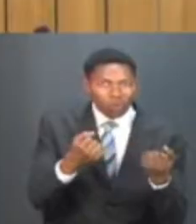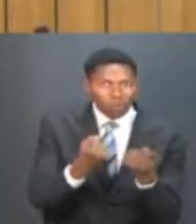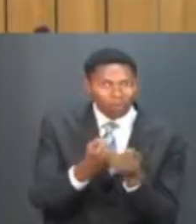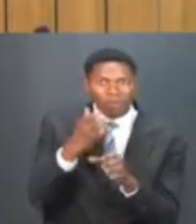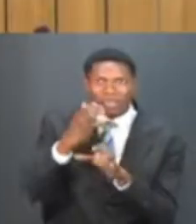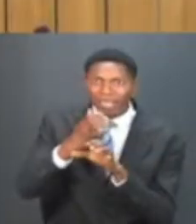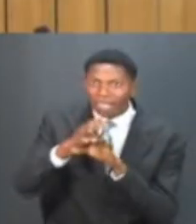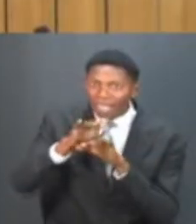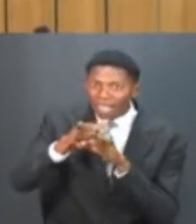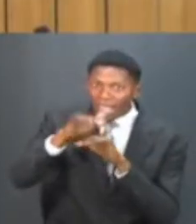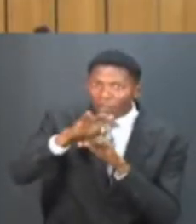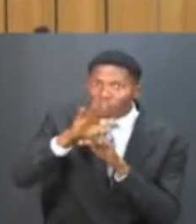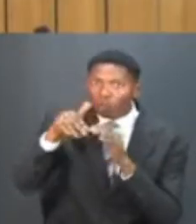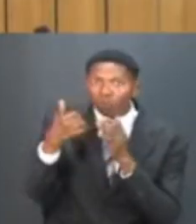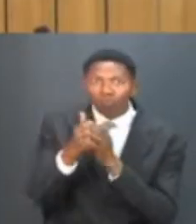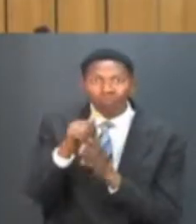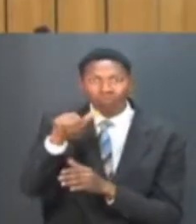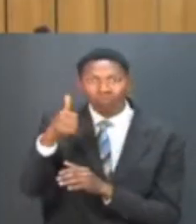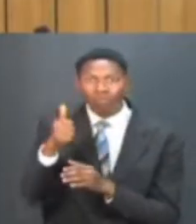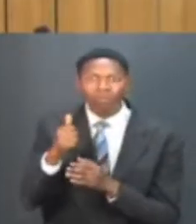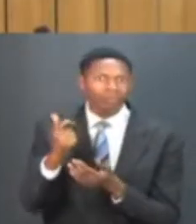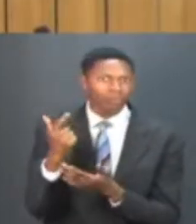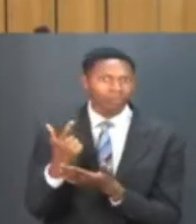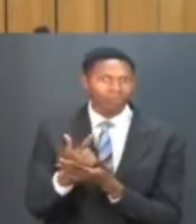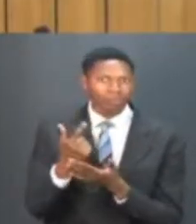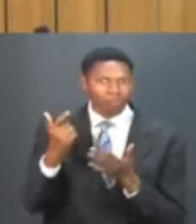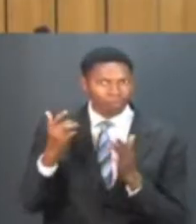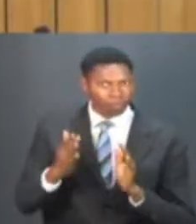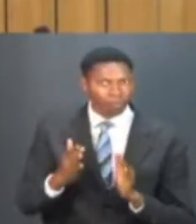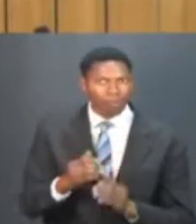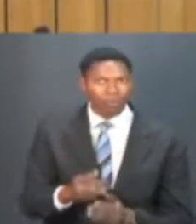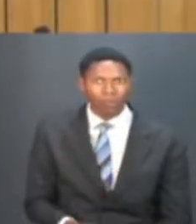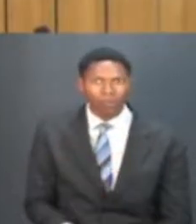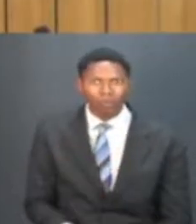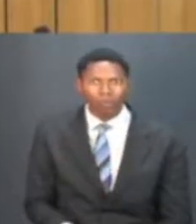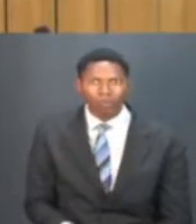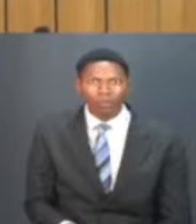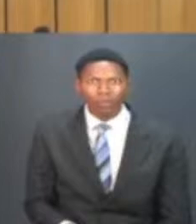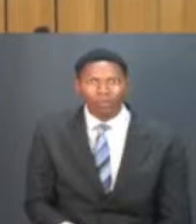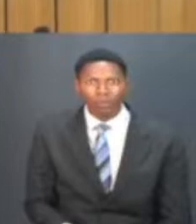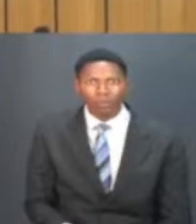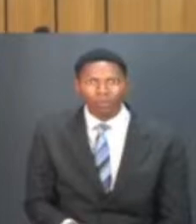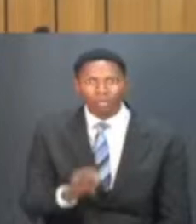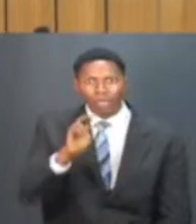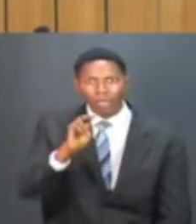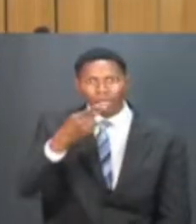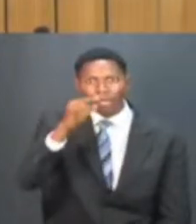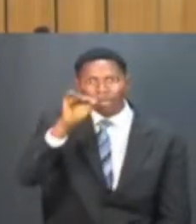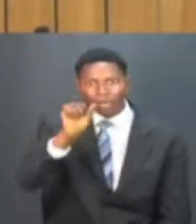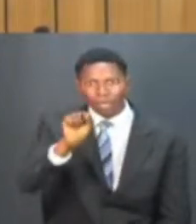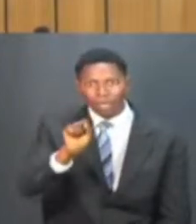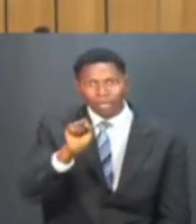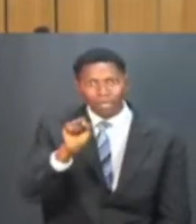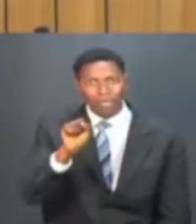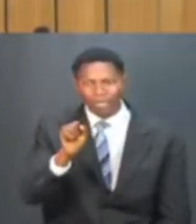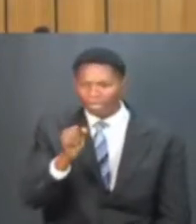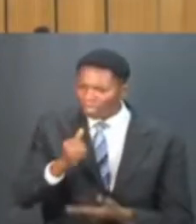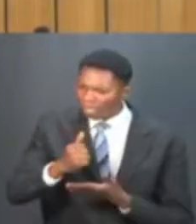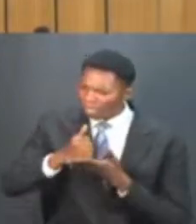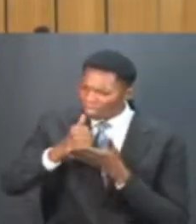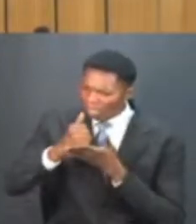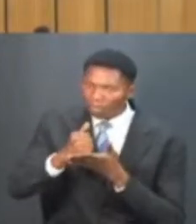the means of the average Ghanaian. The National Health Insurance Scheme, though helpful, does